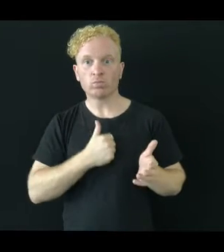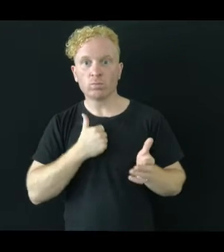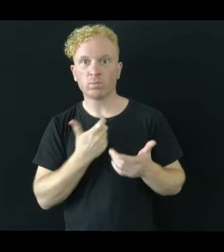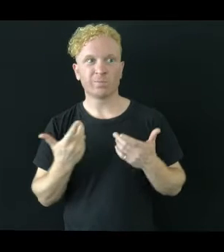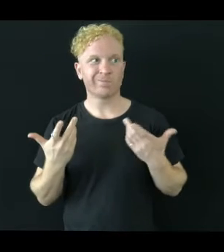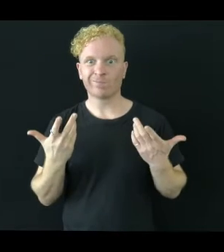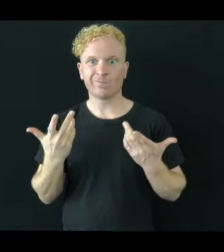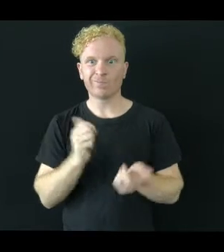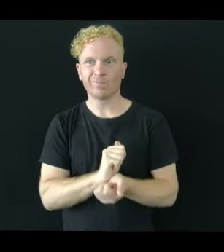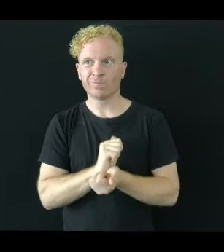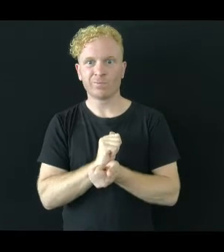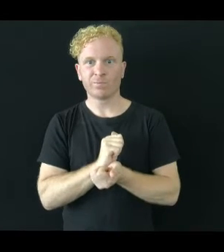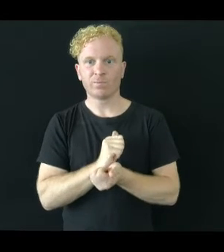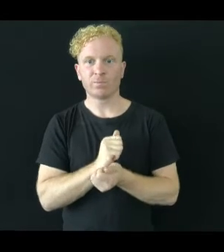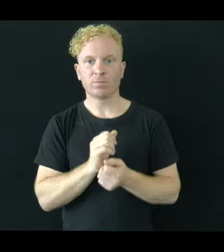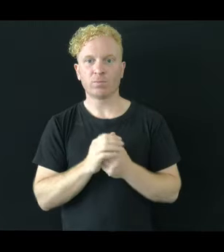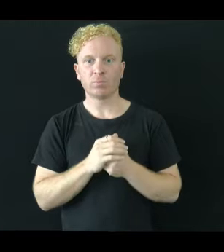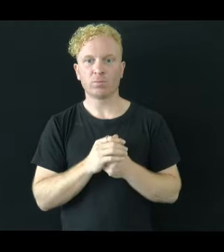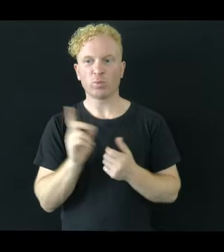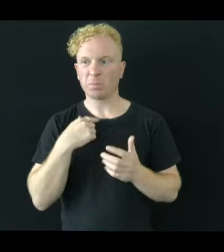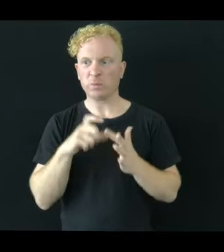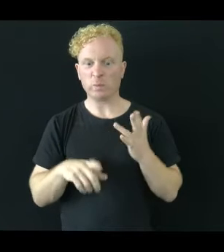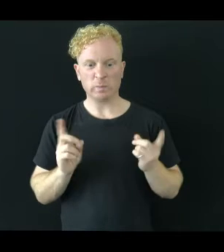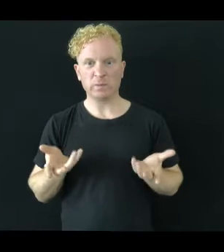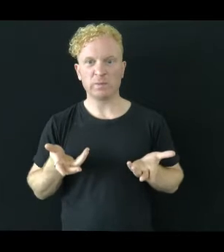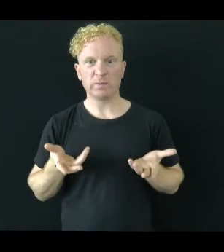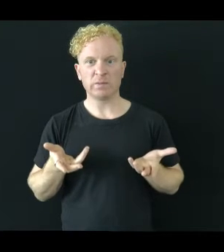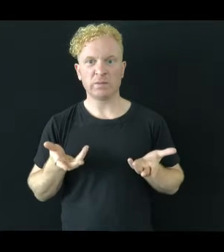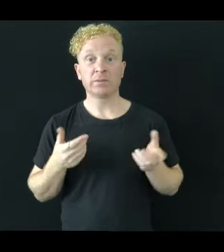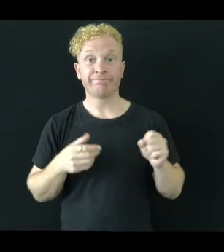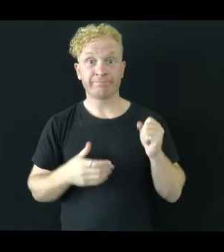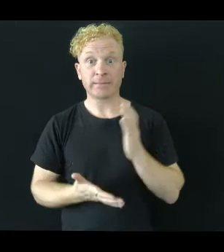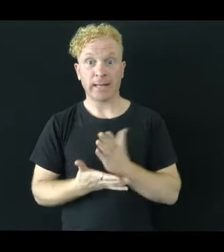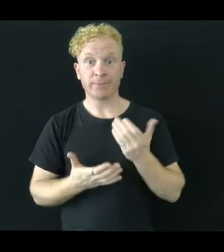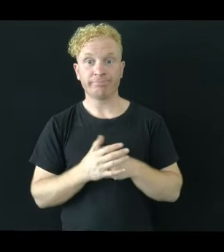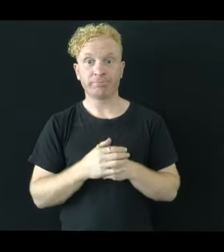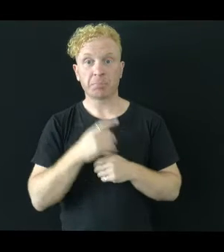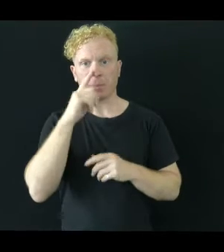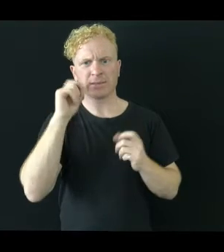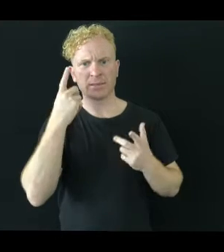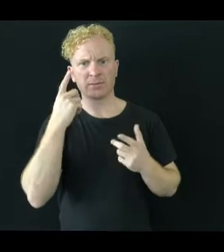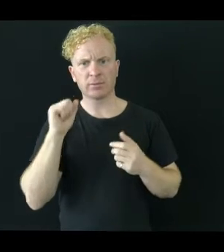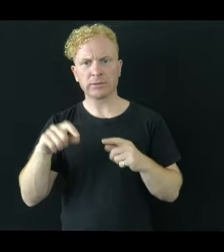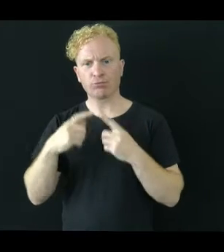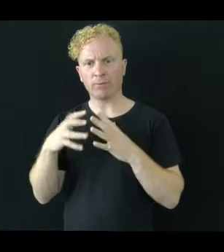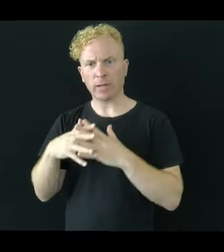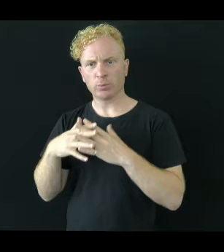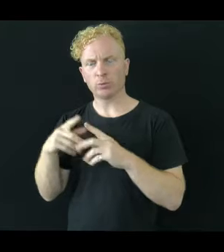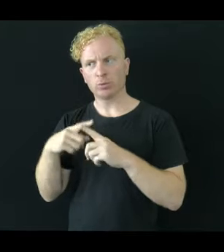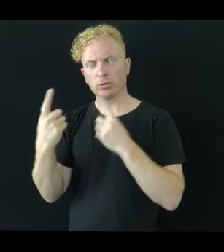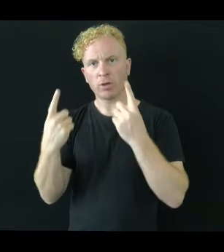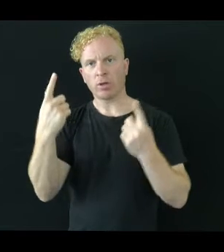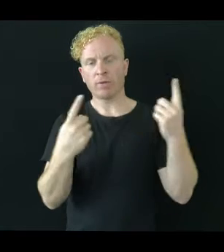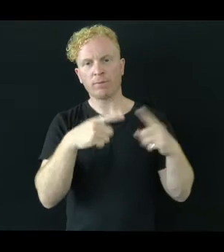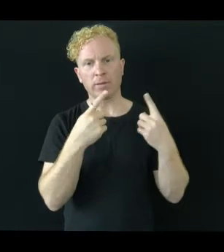anywhere else to look at porn. What am I missing? Exactly. People understanding people have